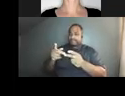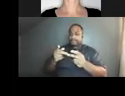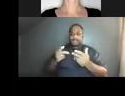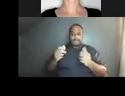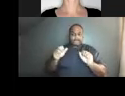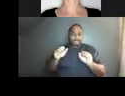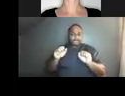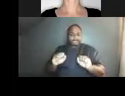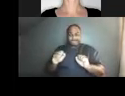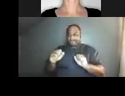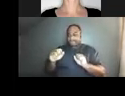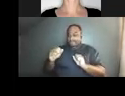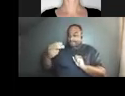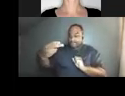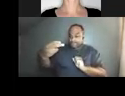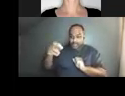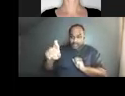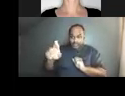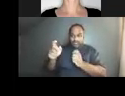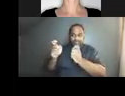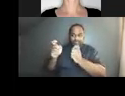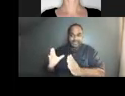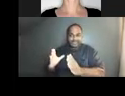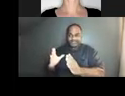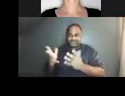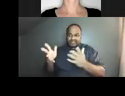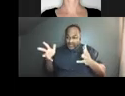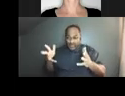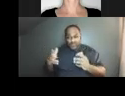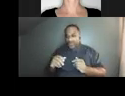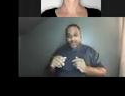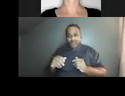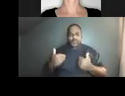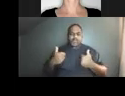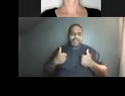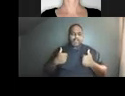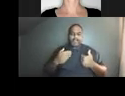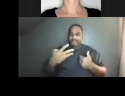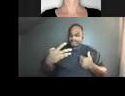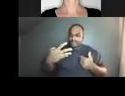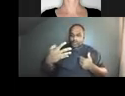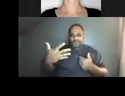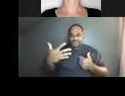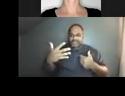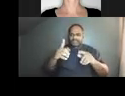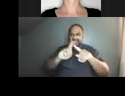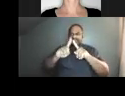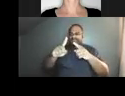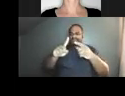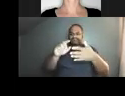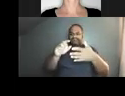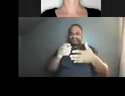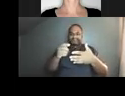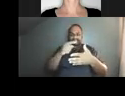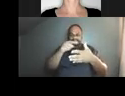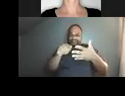only HR manager, they have four or five different positions who are